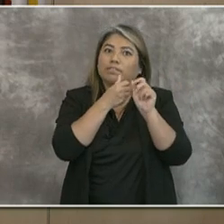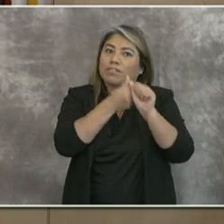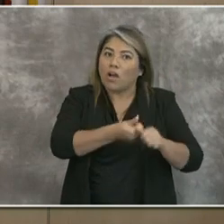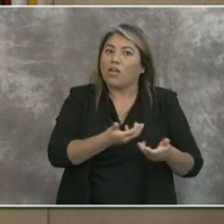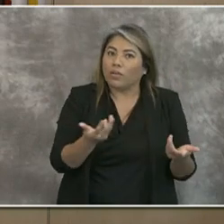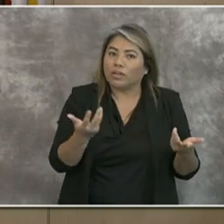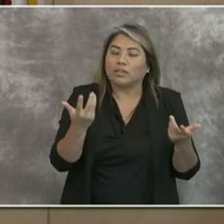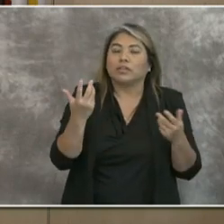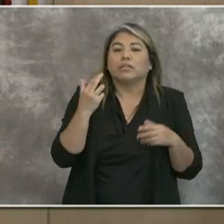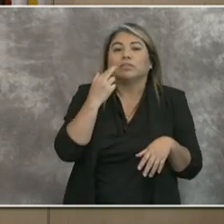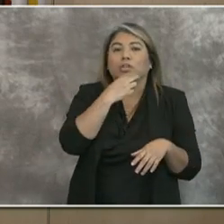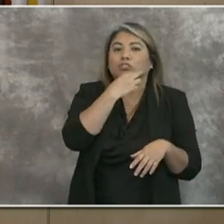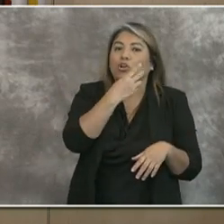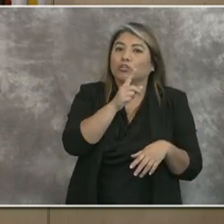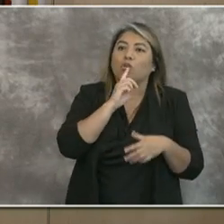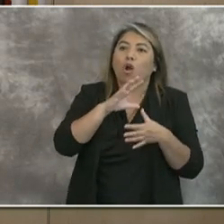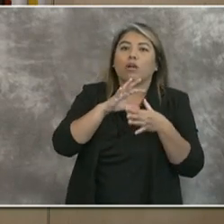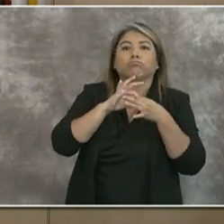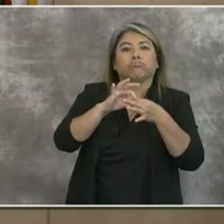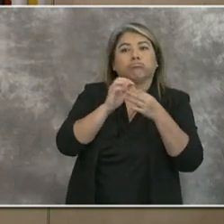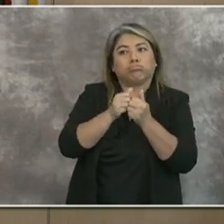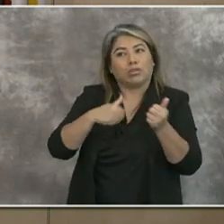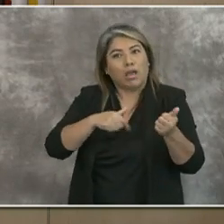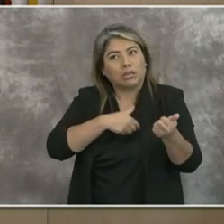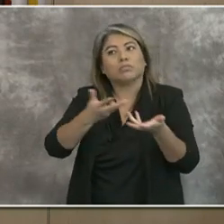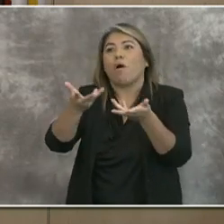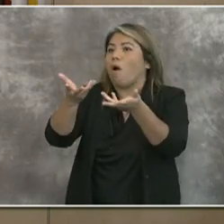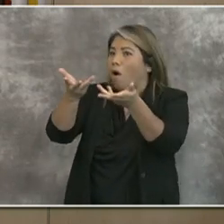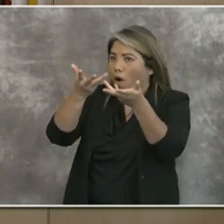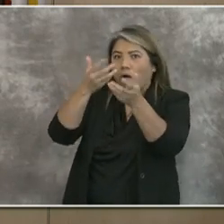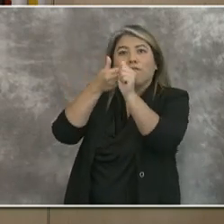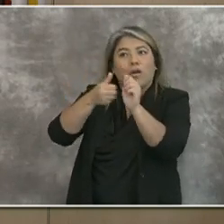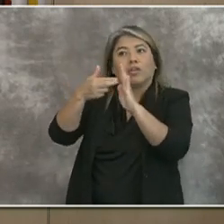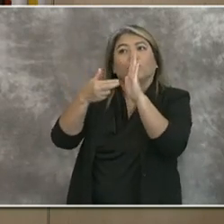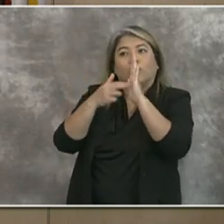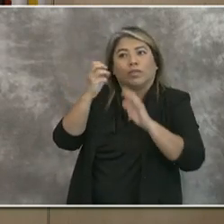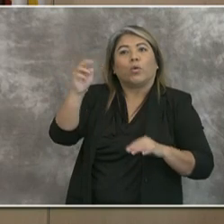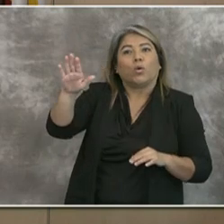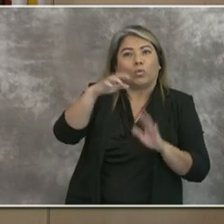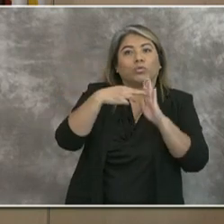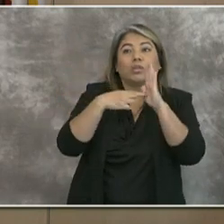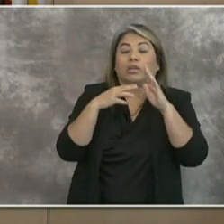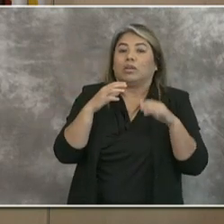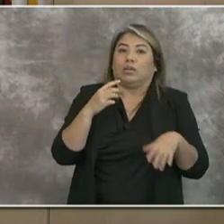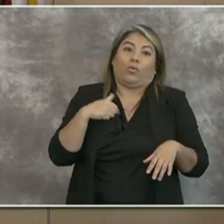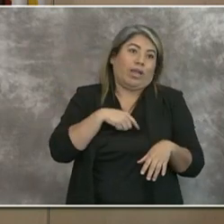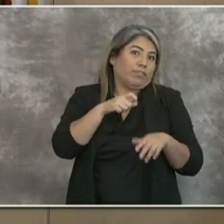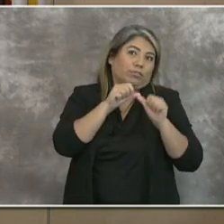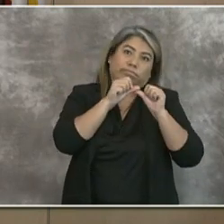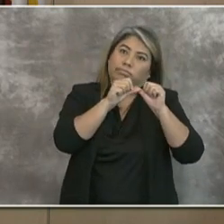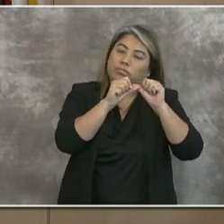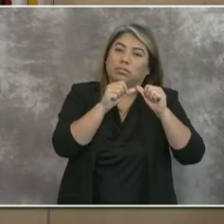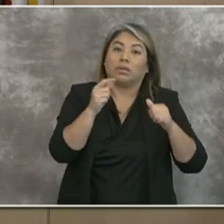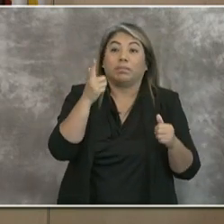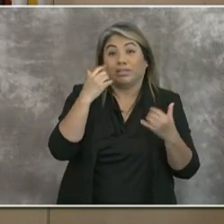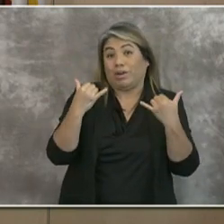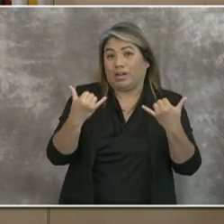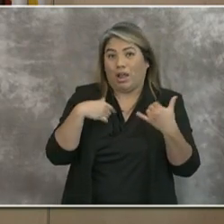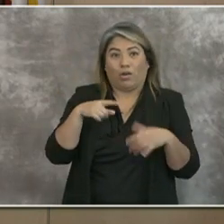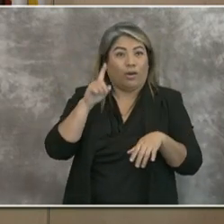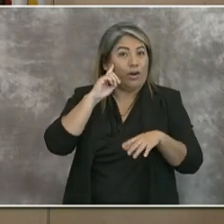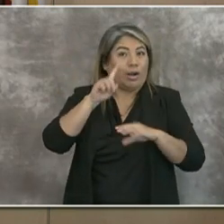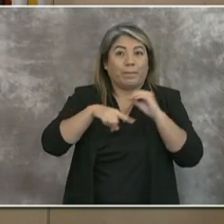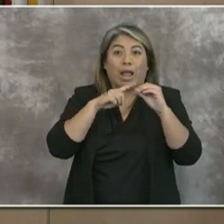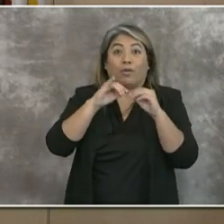Our restaurants are cooperating, and we just have to continue to keep that up, because right now we do not have herd